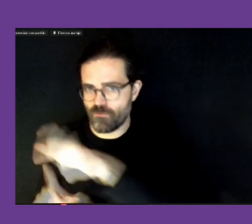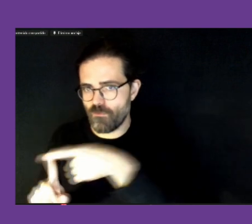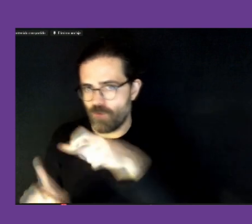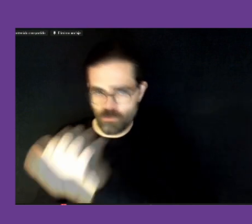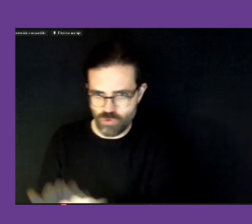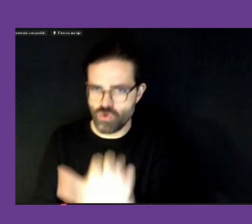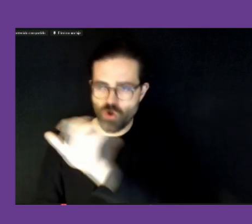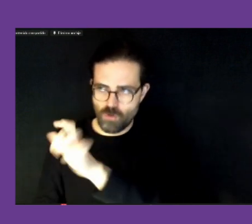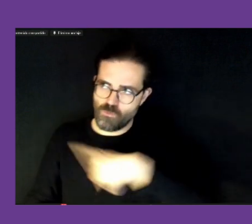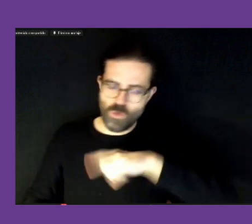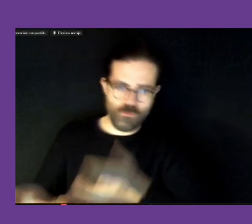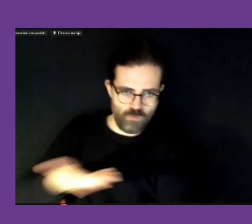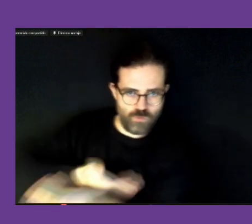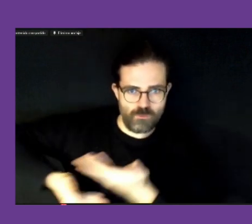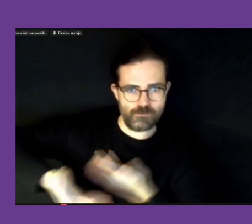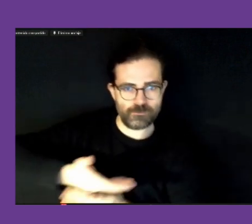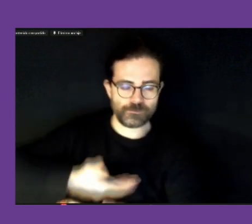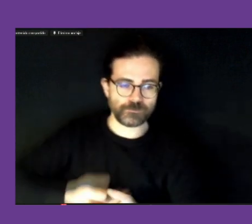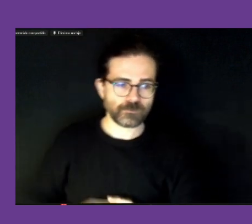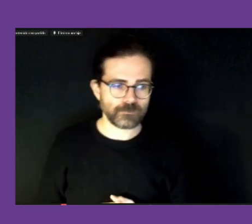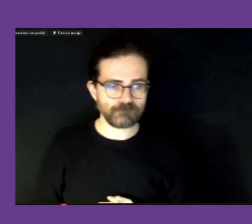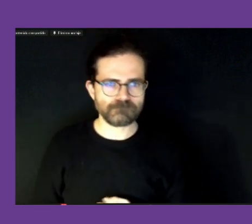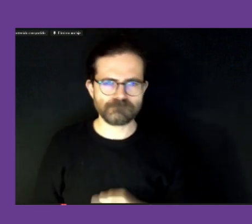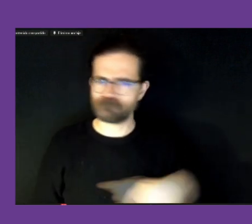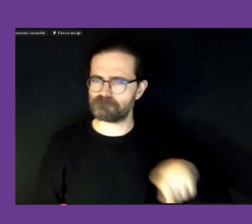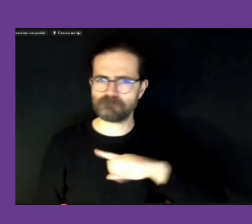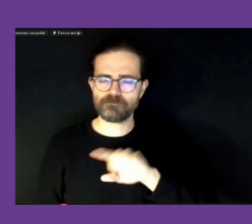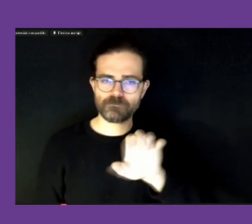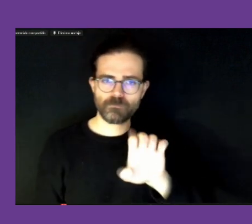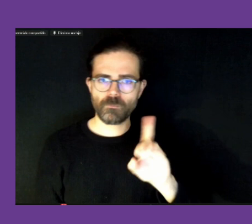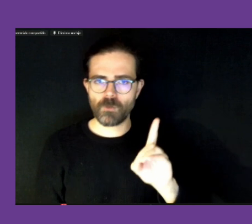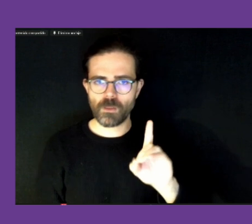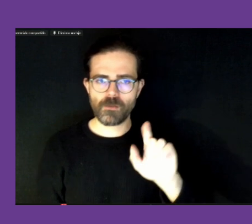So our participation in all these different committees